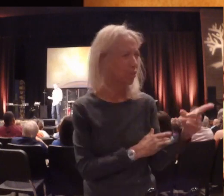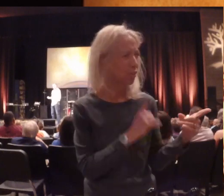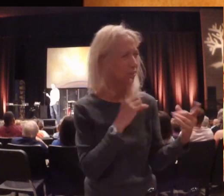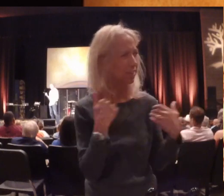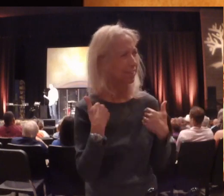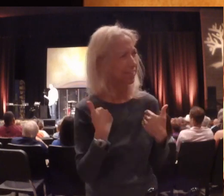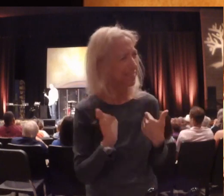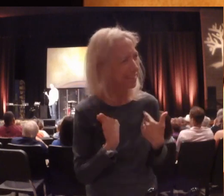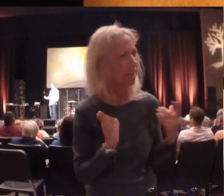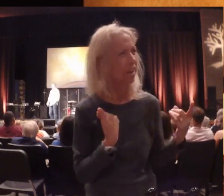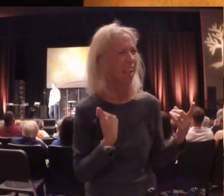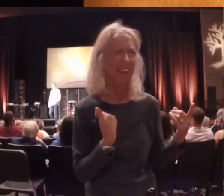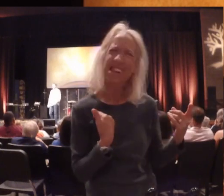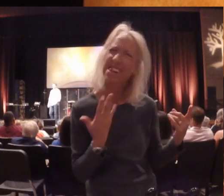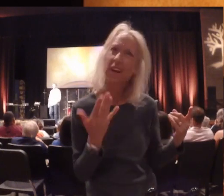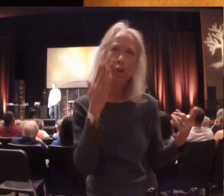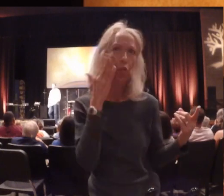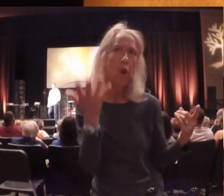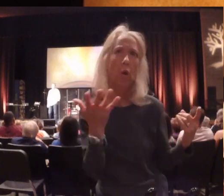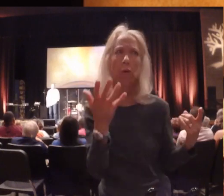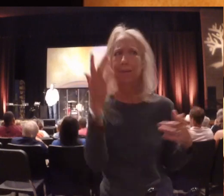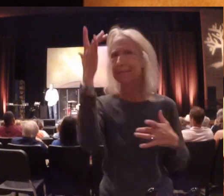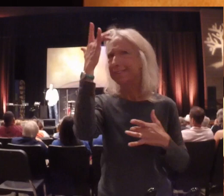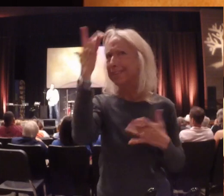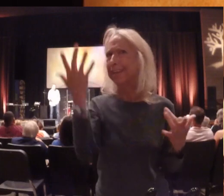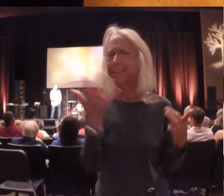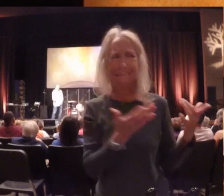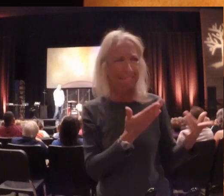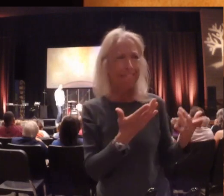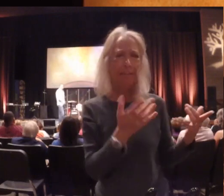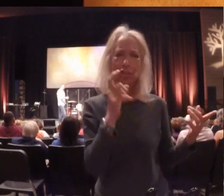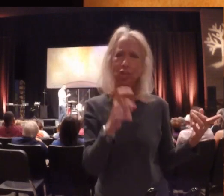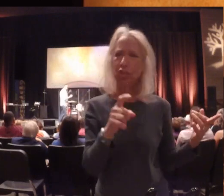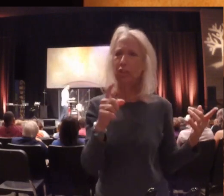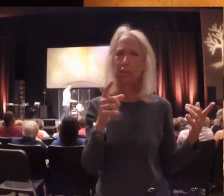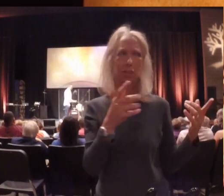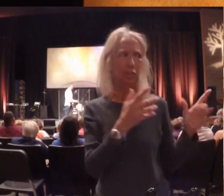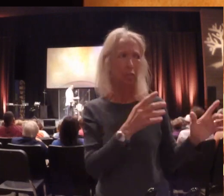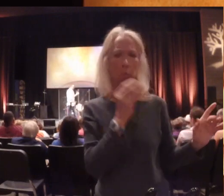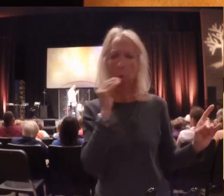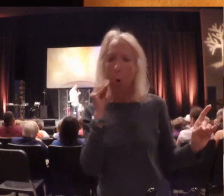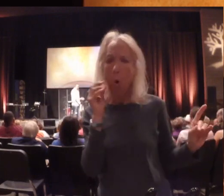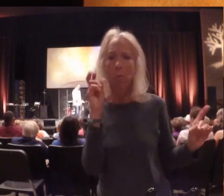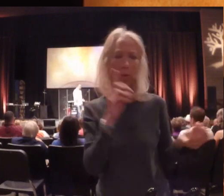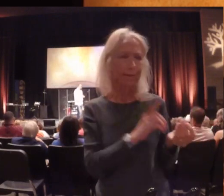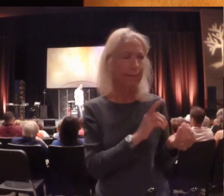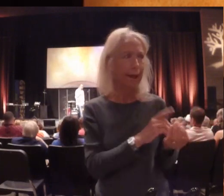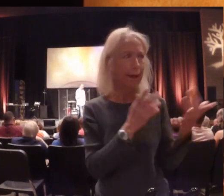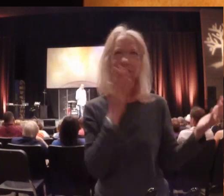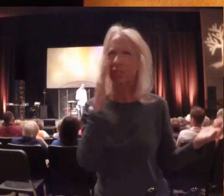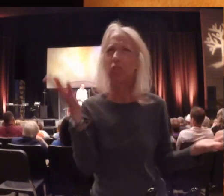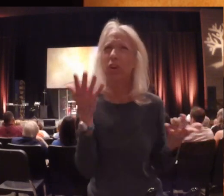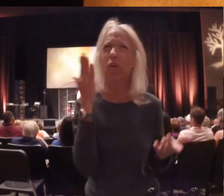So, you know, as a parent, it's tough. It's a tough call, isn't it? When your kids are sick, it's like, how sick are they? Do we nurse this at home? Do we take